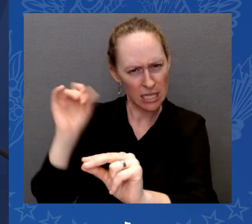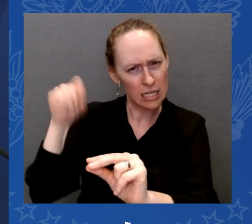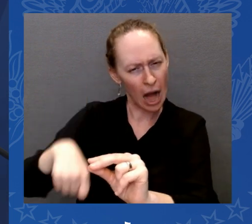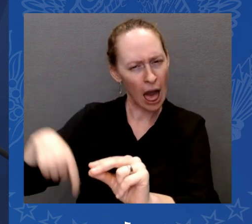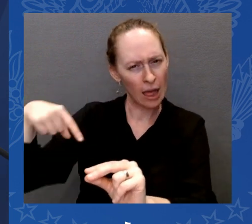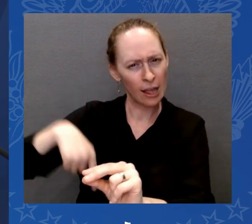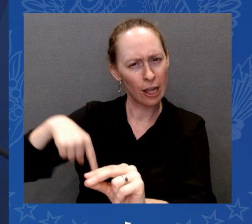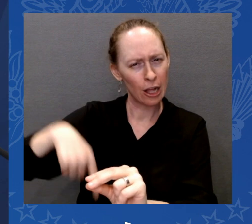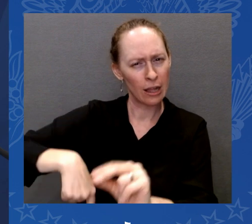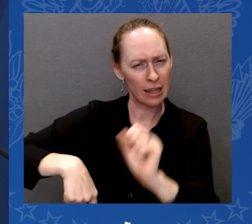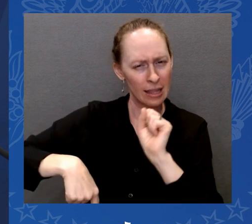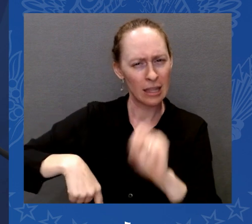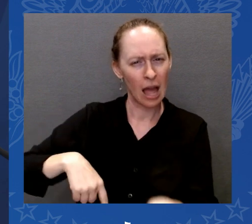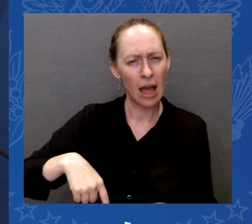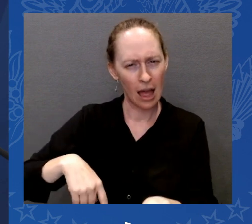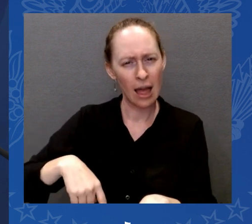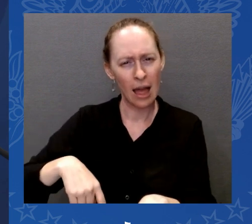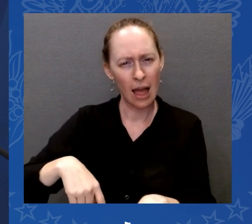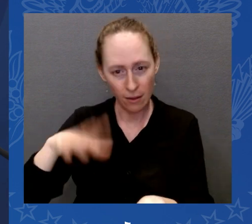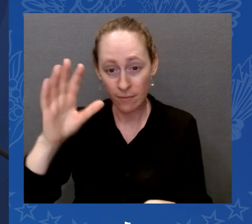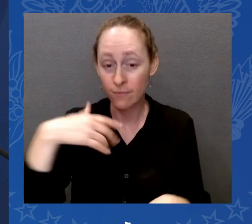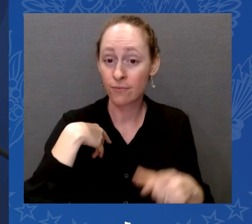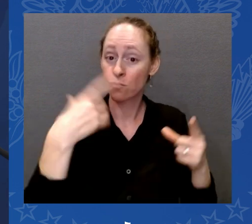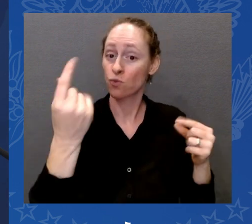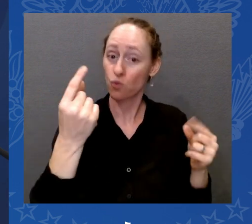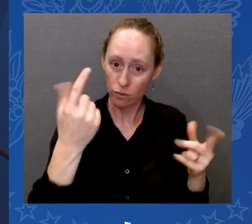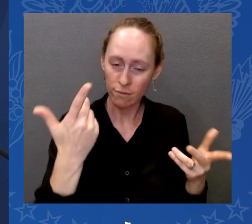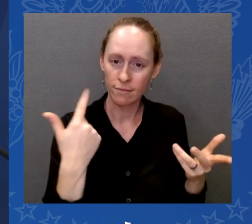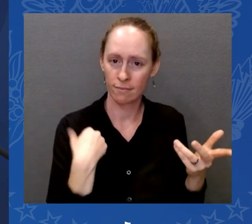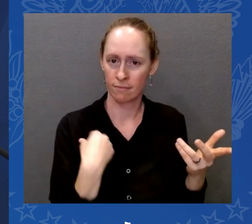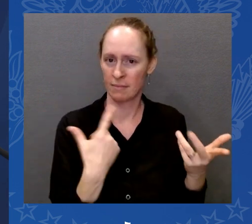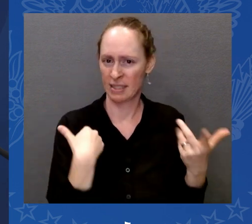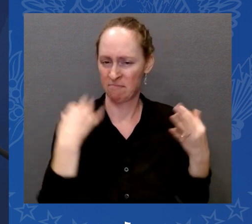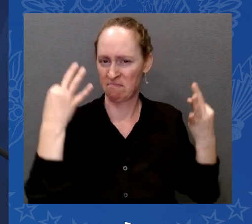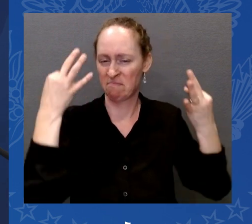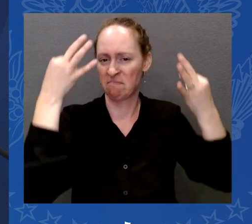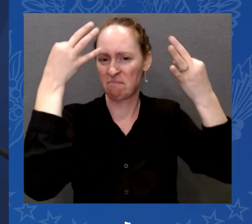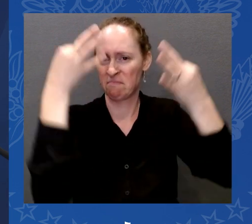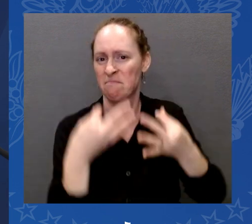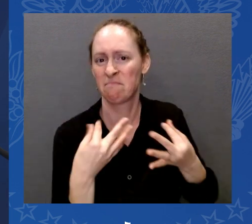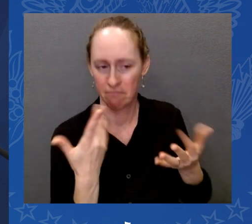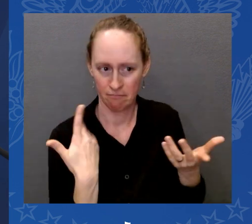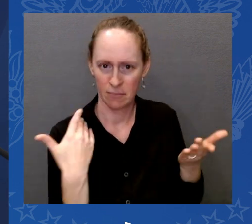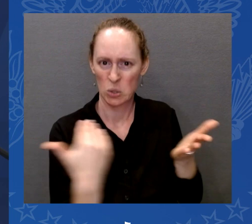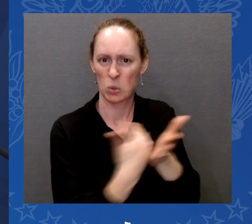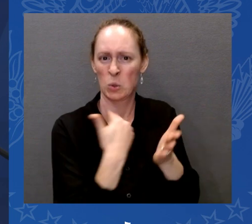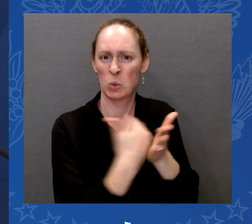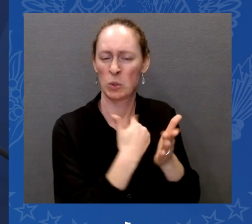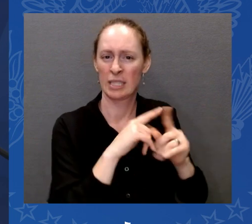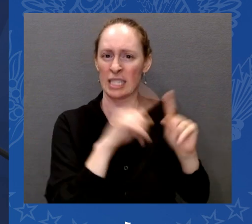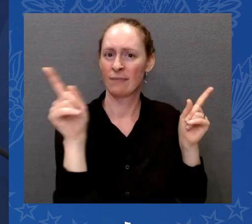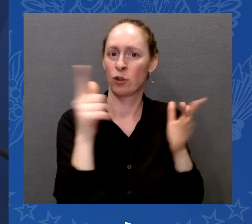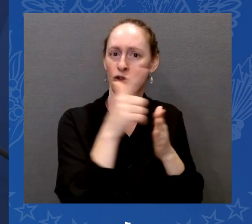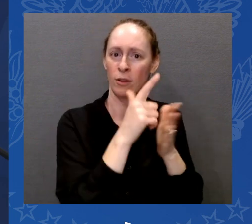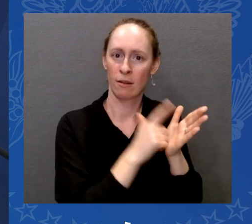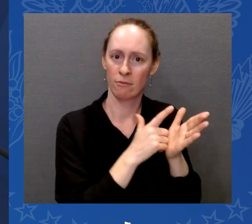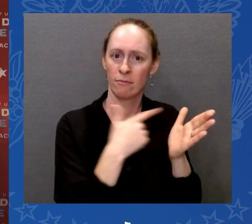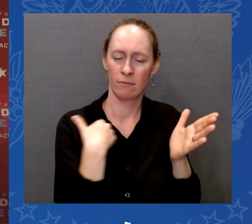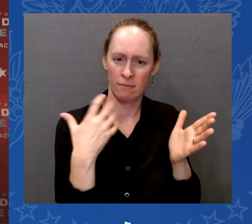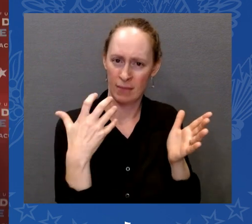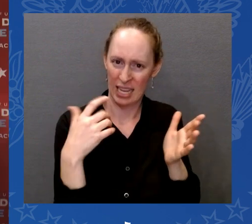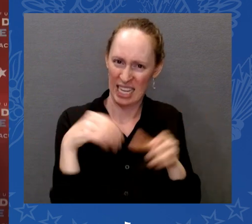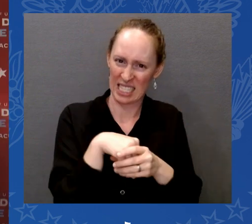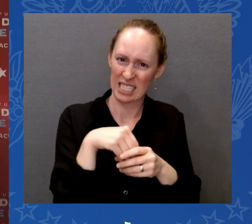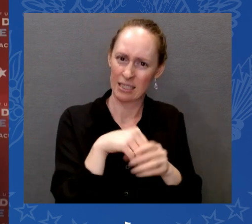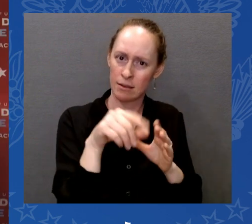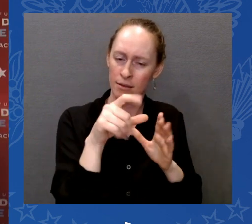thank Al Sturpey, our assemblyman, for being the quarterback who got this one into the end zone with the legislature. I thank Jeremy